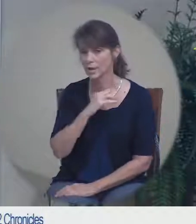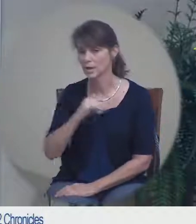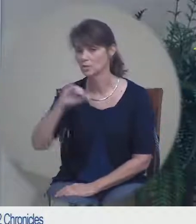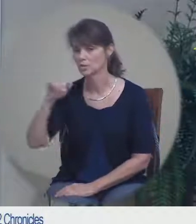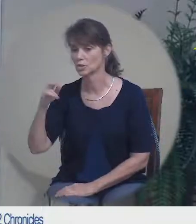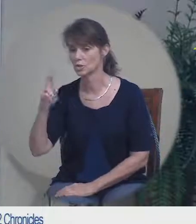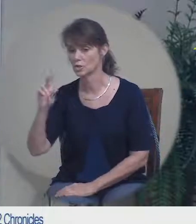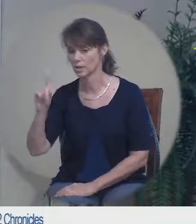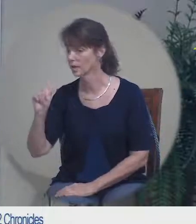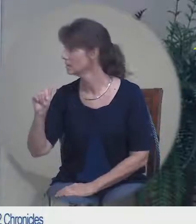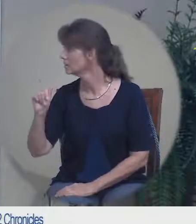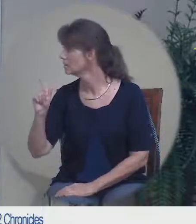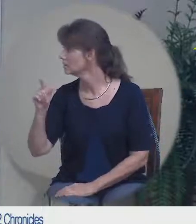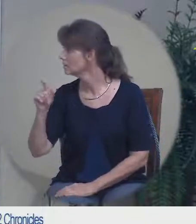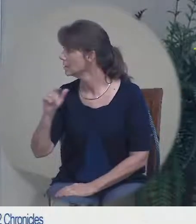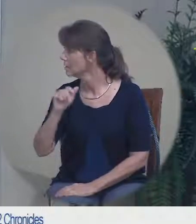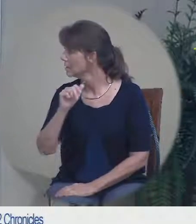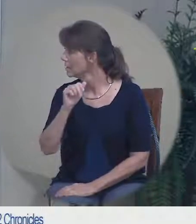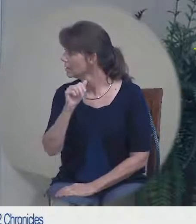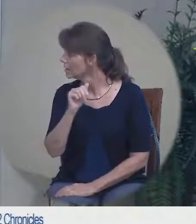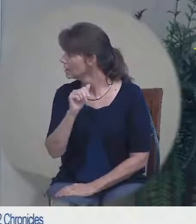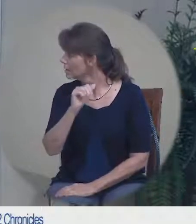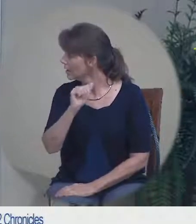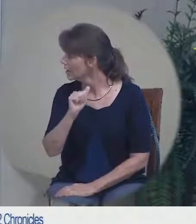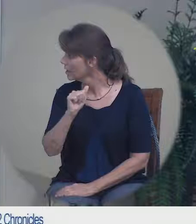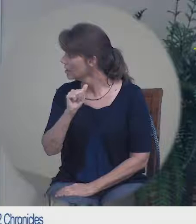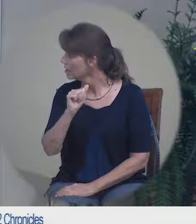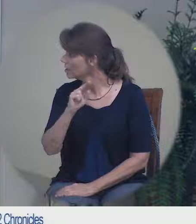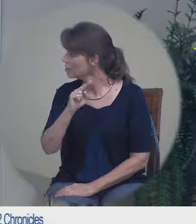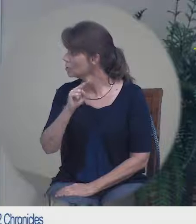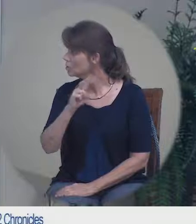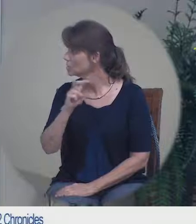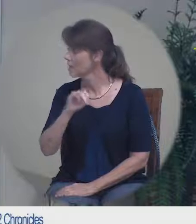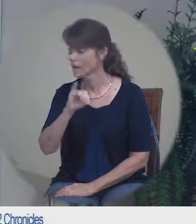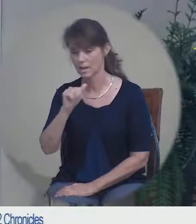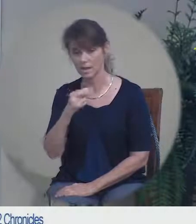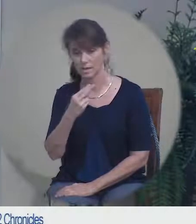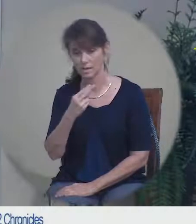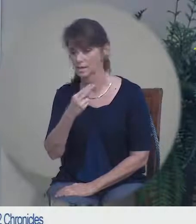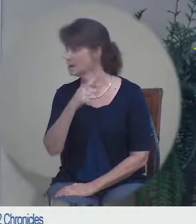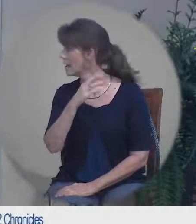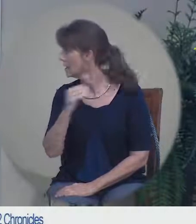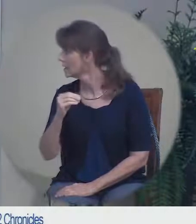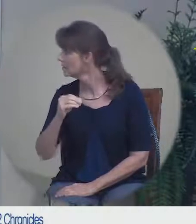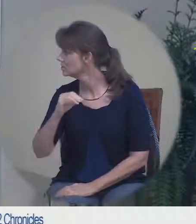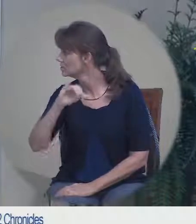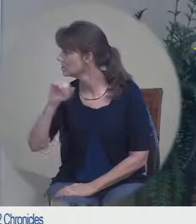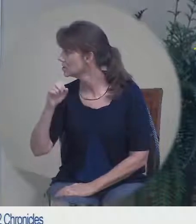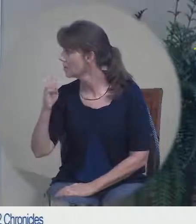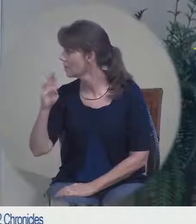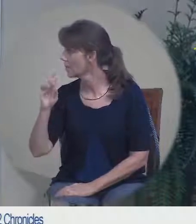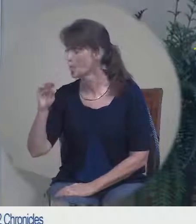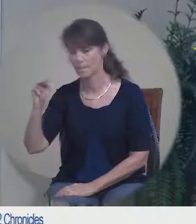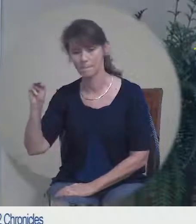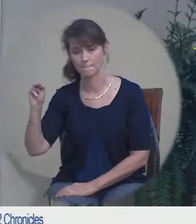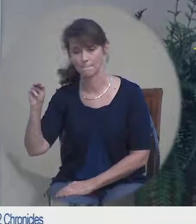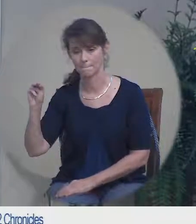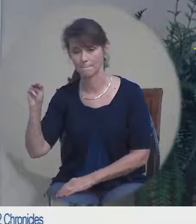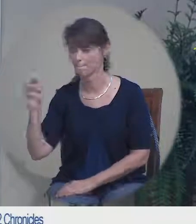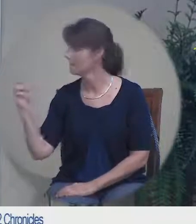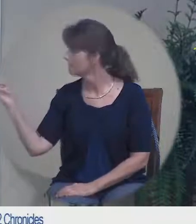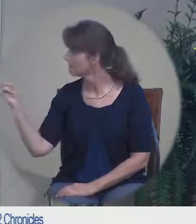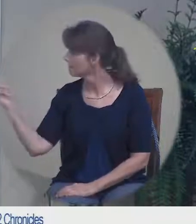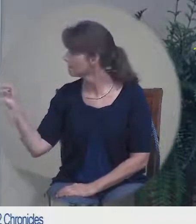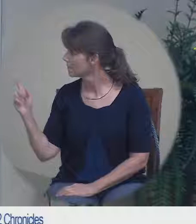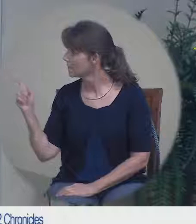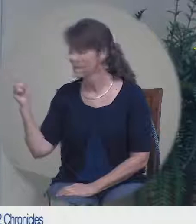be Azariah or Uzziah and Jeroboam II. These 2 kings, they kind of overlap, but I want you to